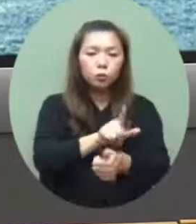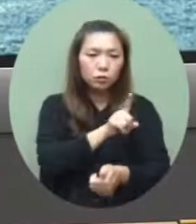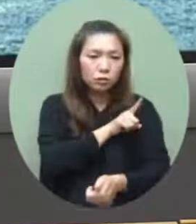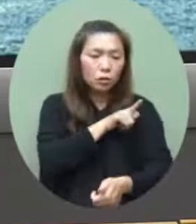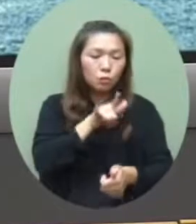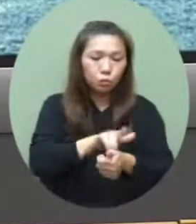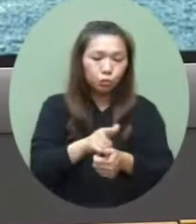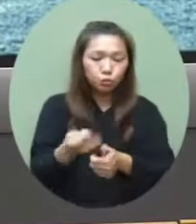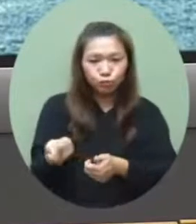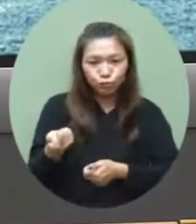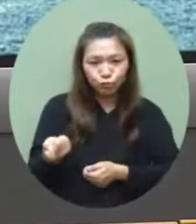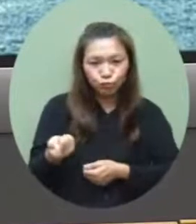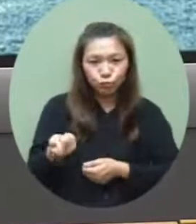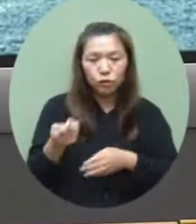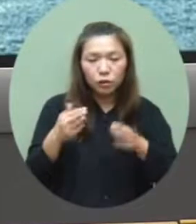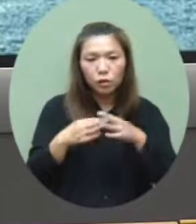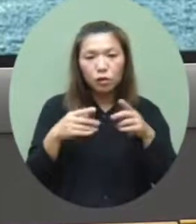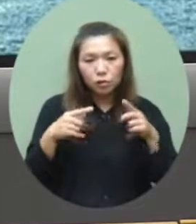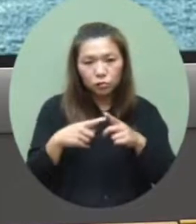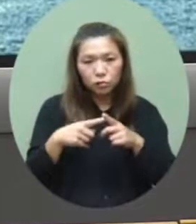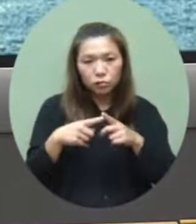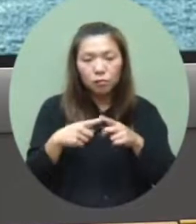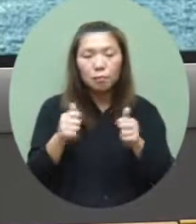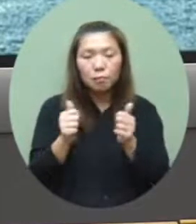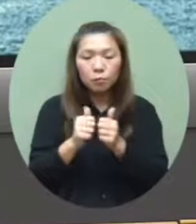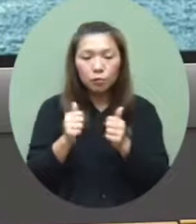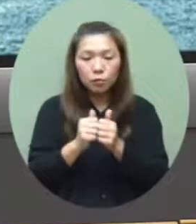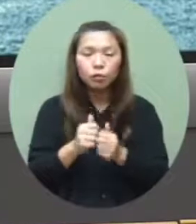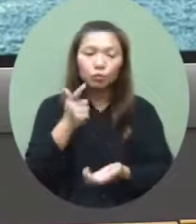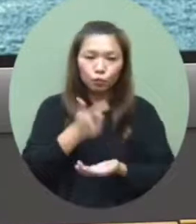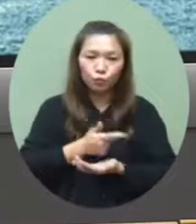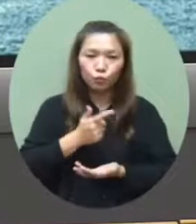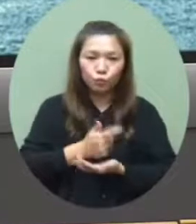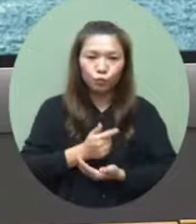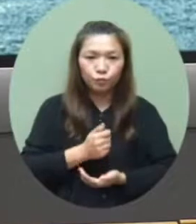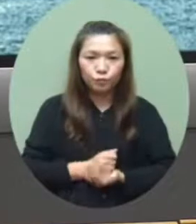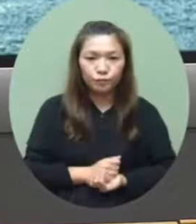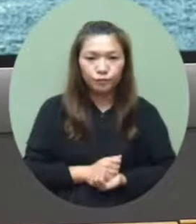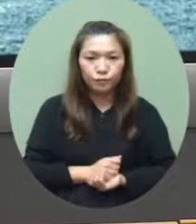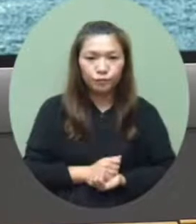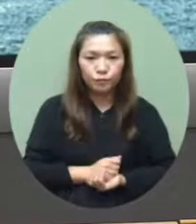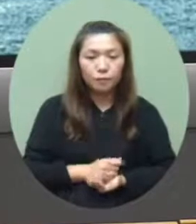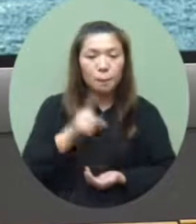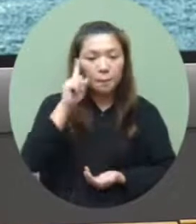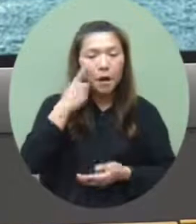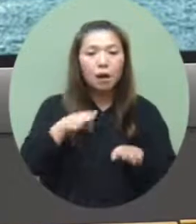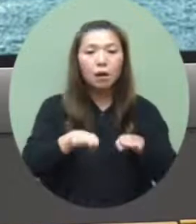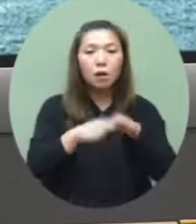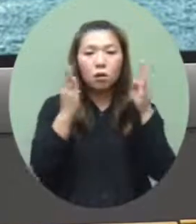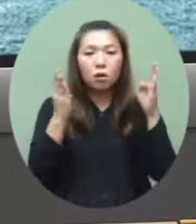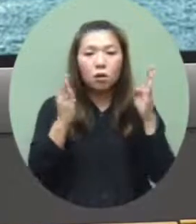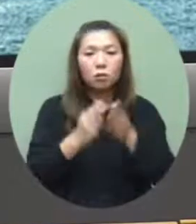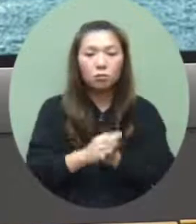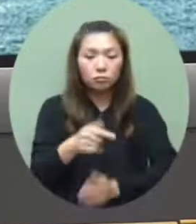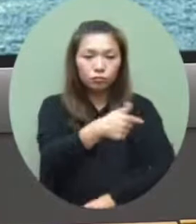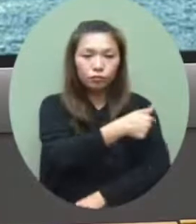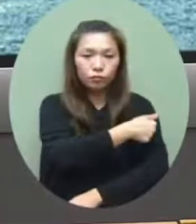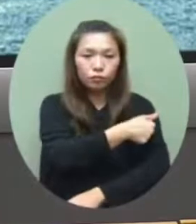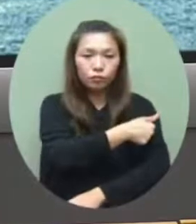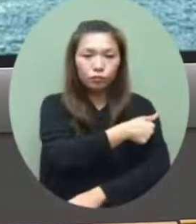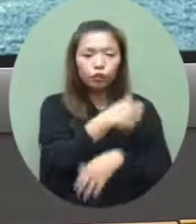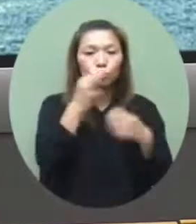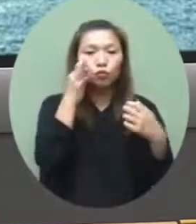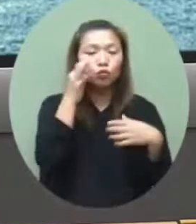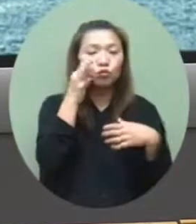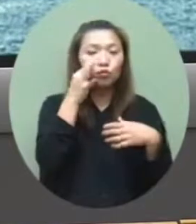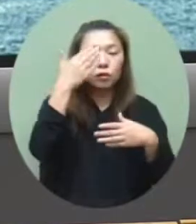to remind everyone that vaccination is very important in protecting yourself and